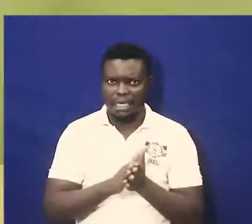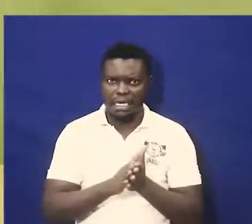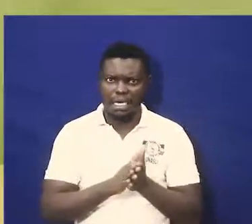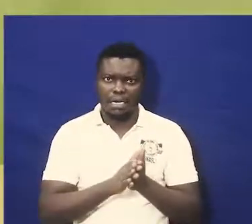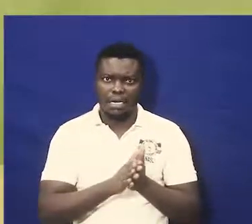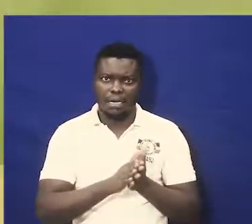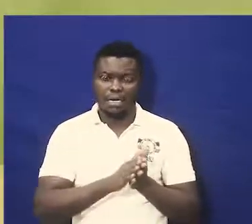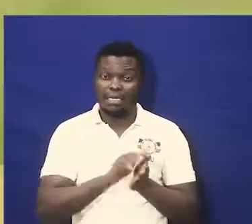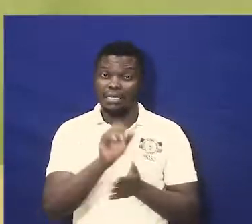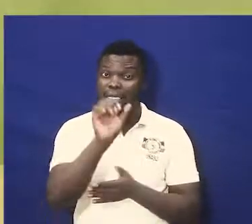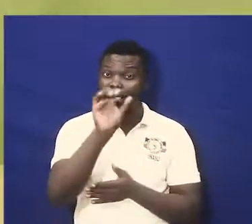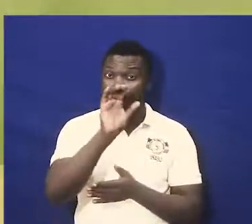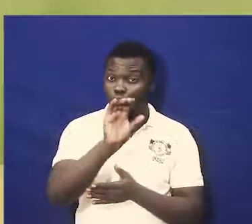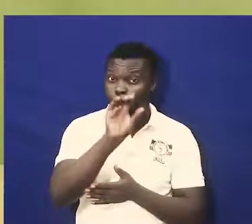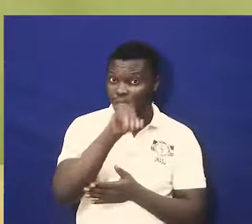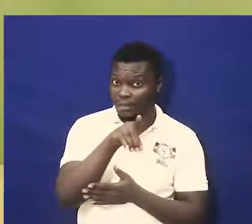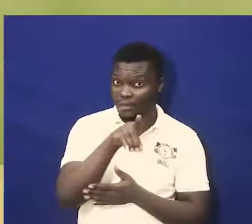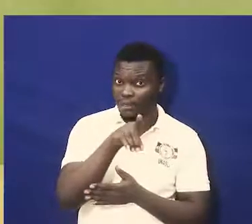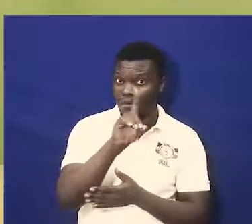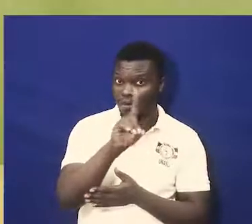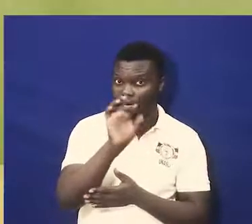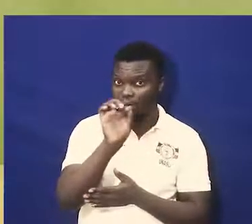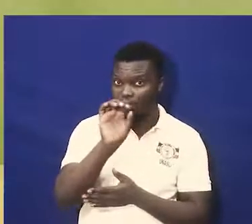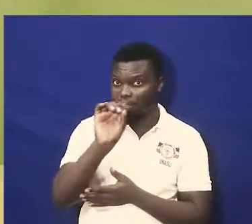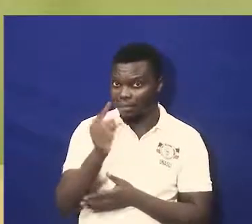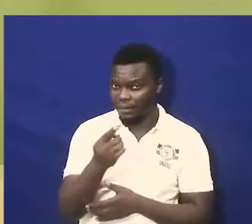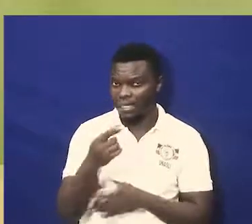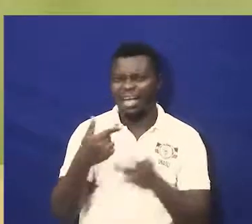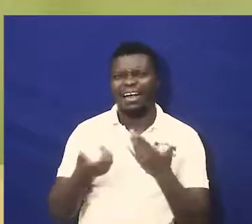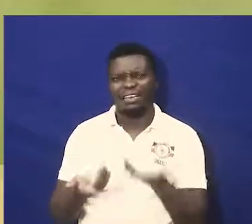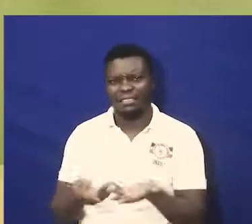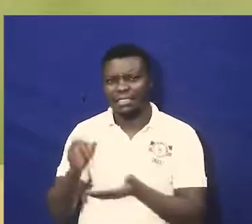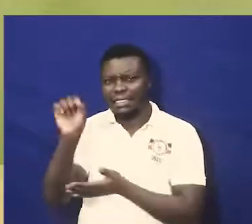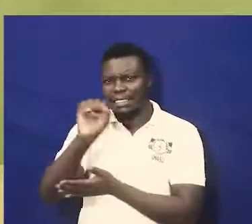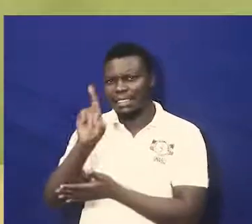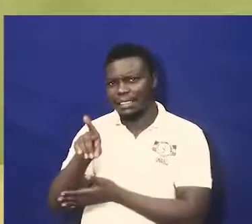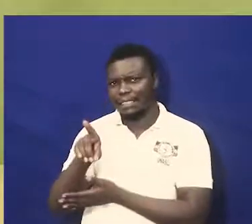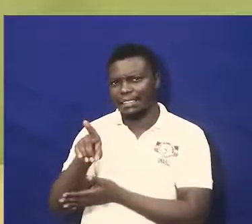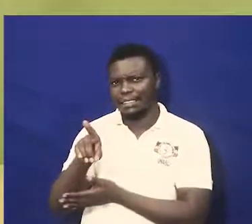180,000 Uganda shillings. And our selling